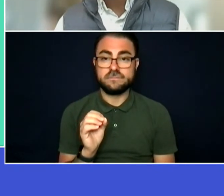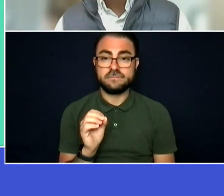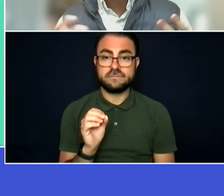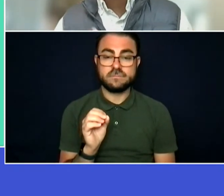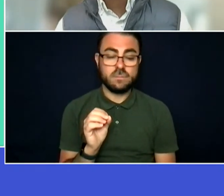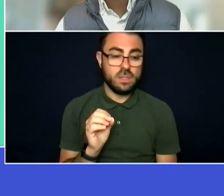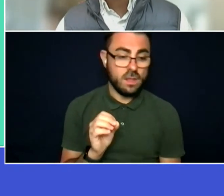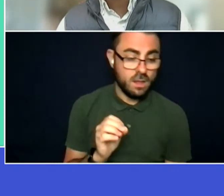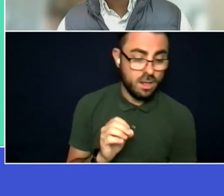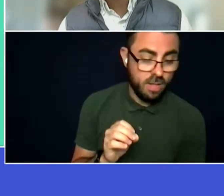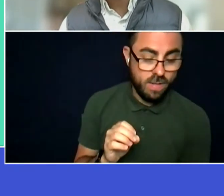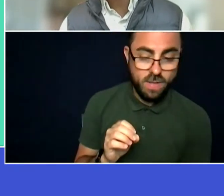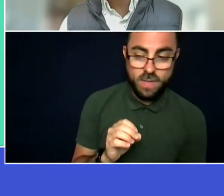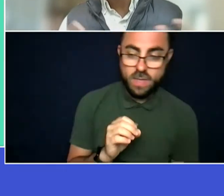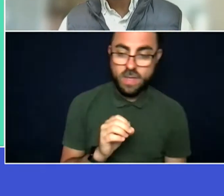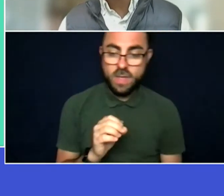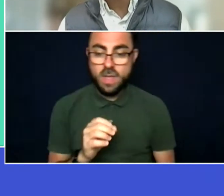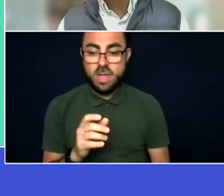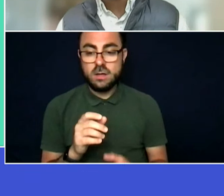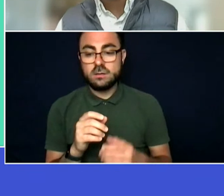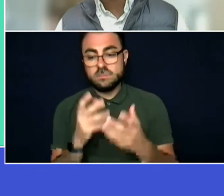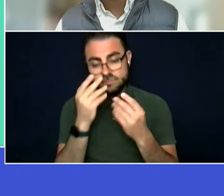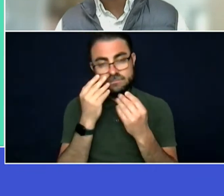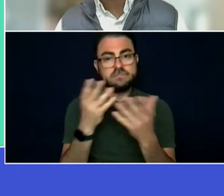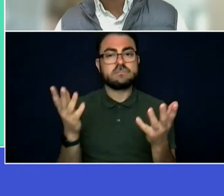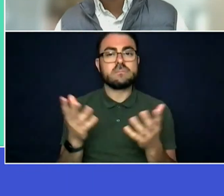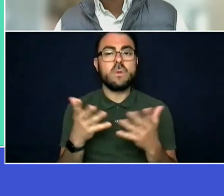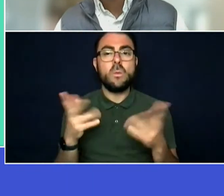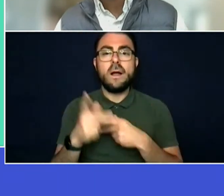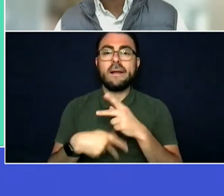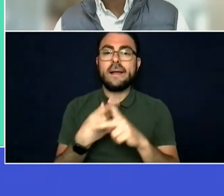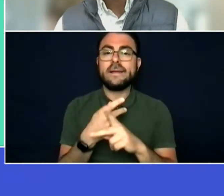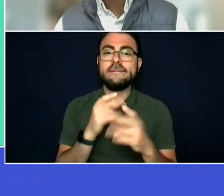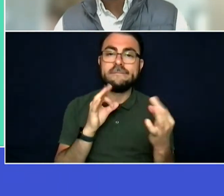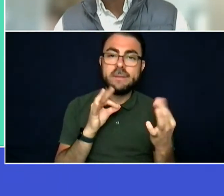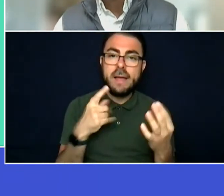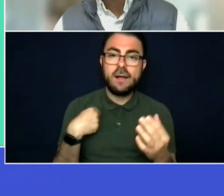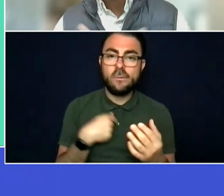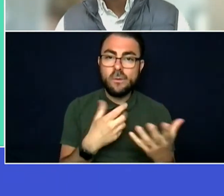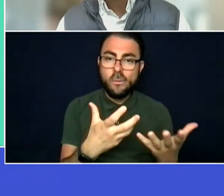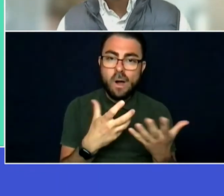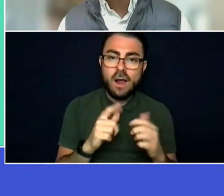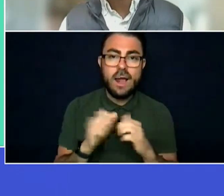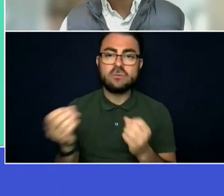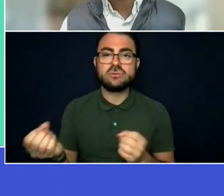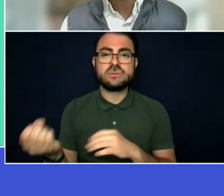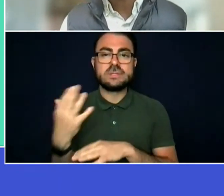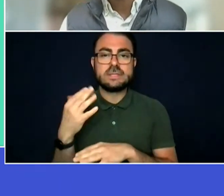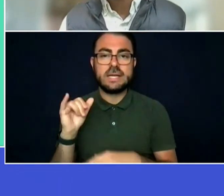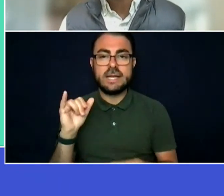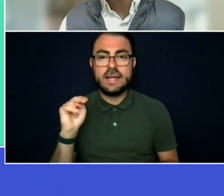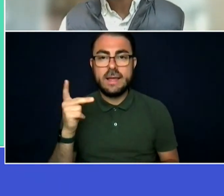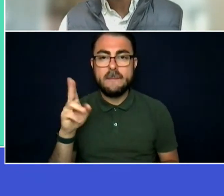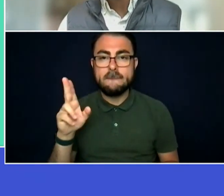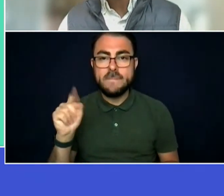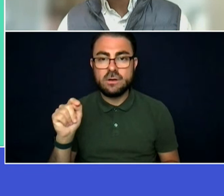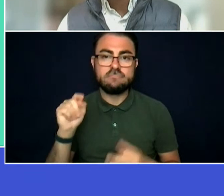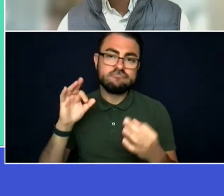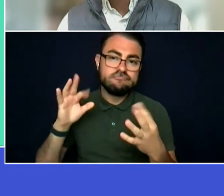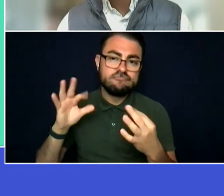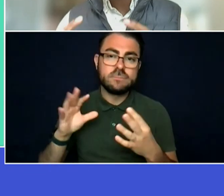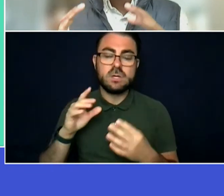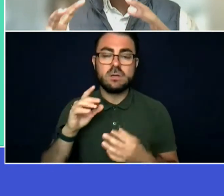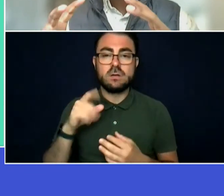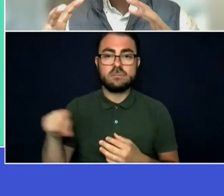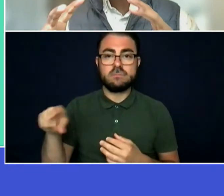how to provide, what kind of input we're seeking and how to provide input in this phase, and make sure you all are aware of those opportunities. As